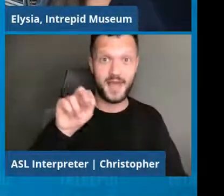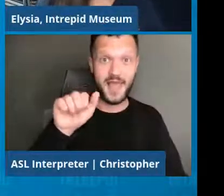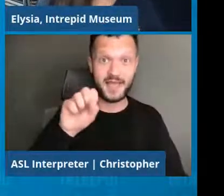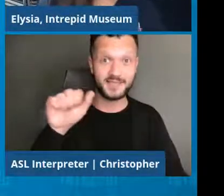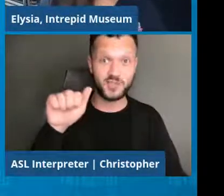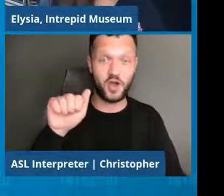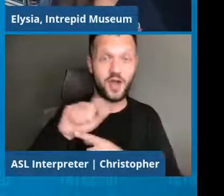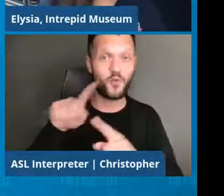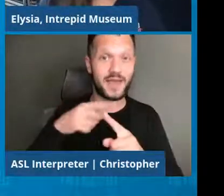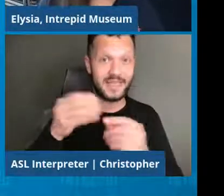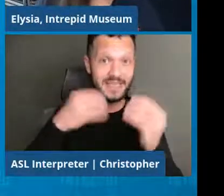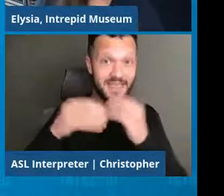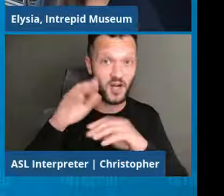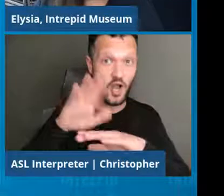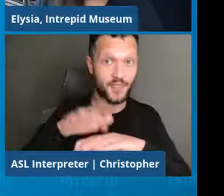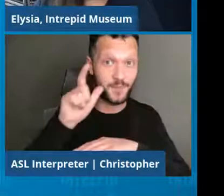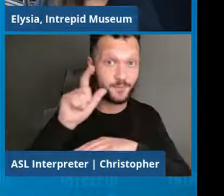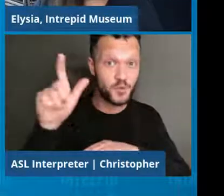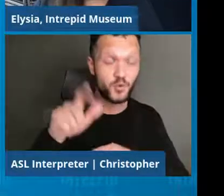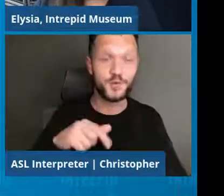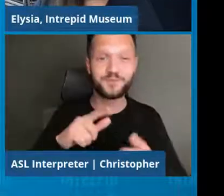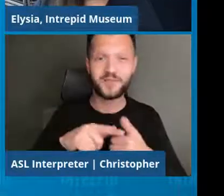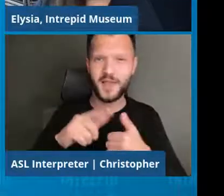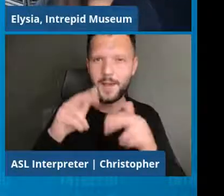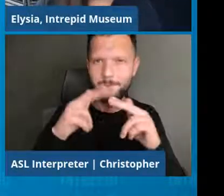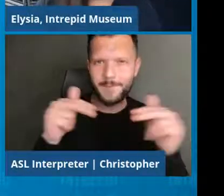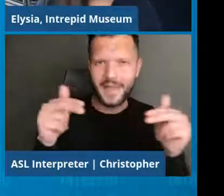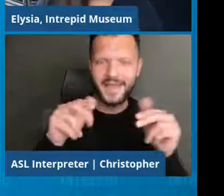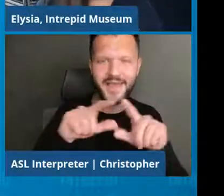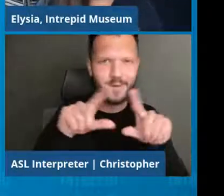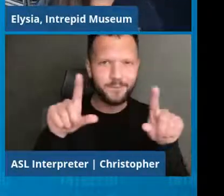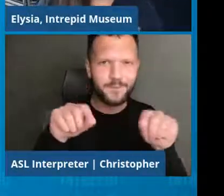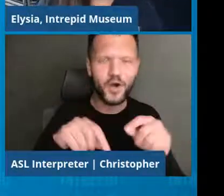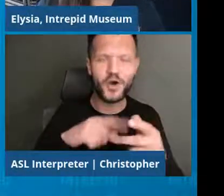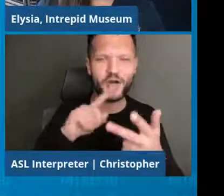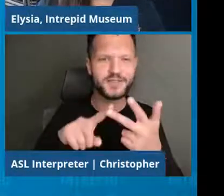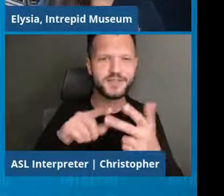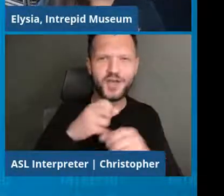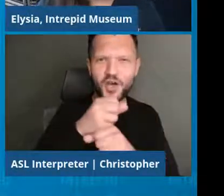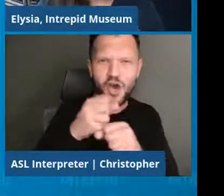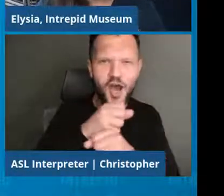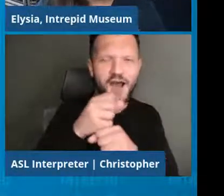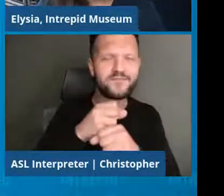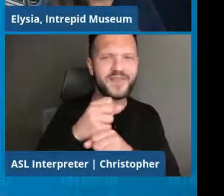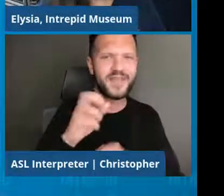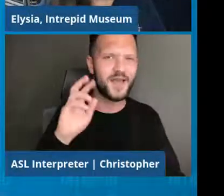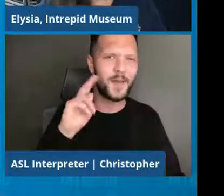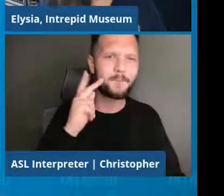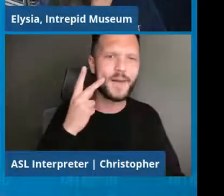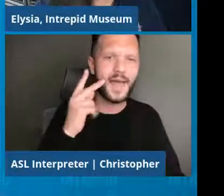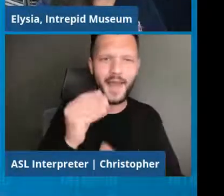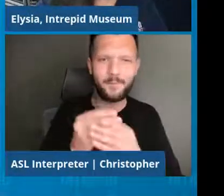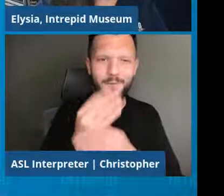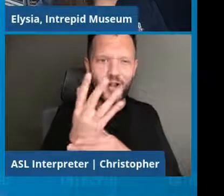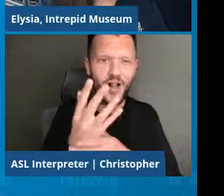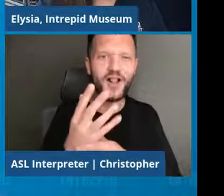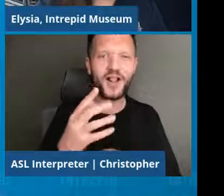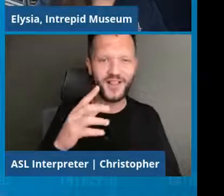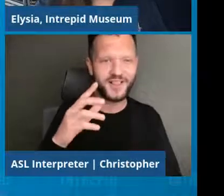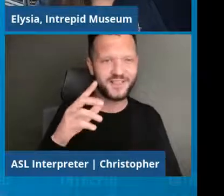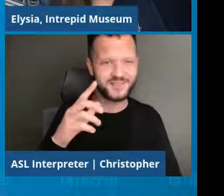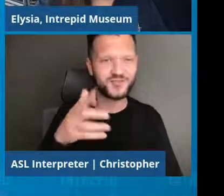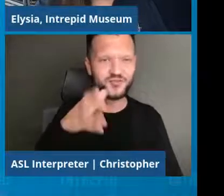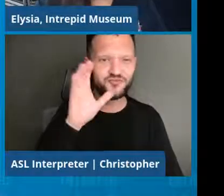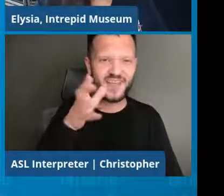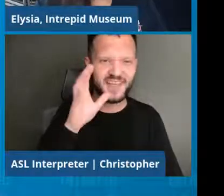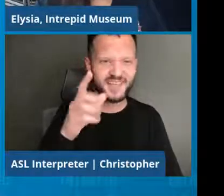bars, peaches, sugar cookie cubes, coffee, and a pineapple grapefruit drink. Pretty appetizing, I